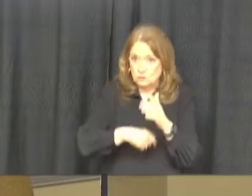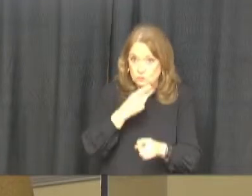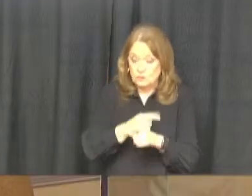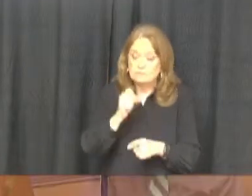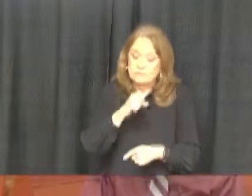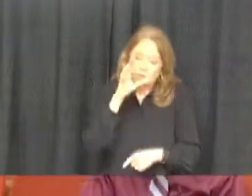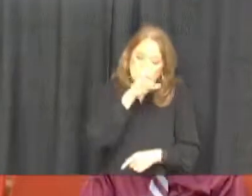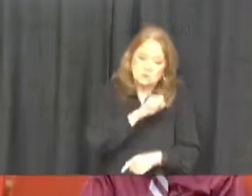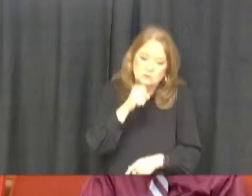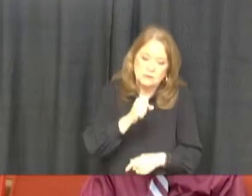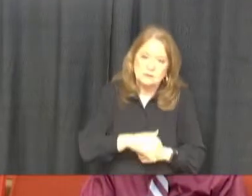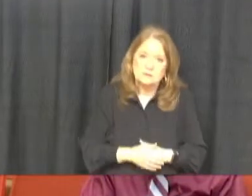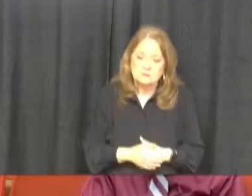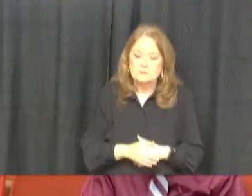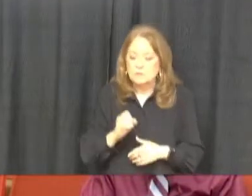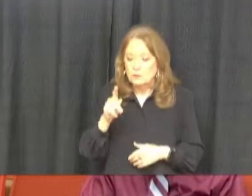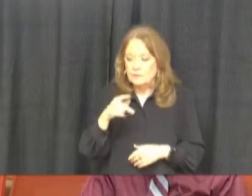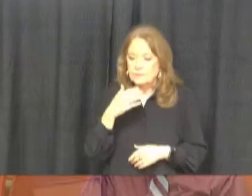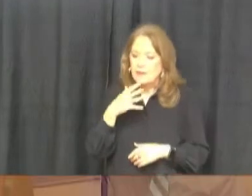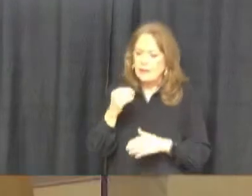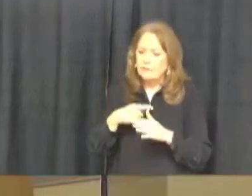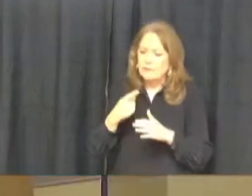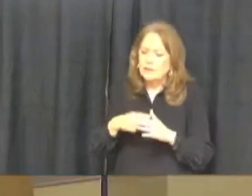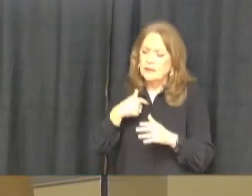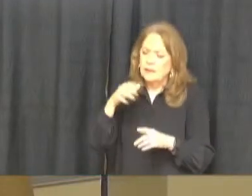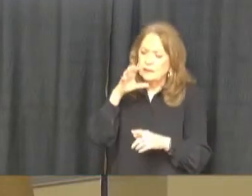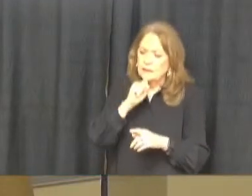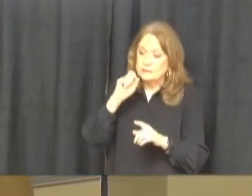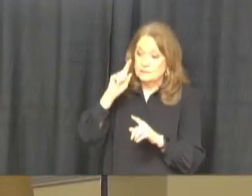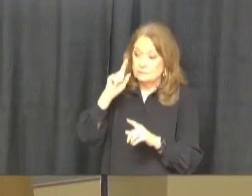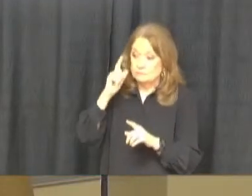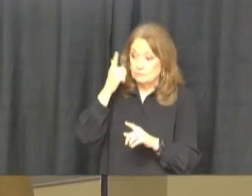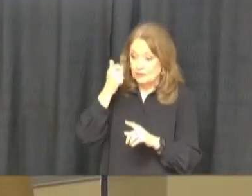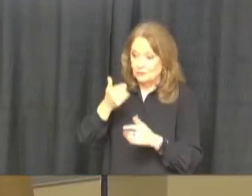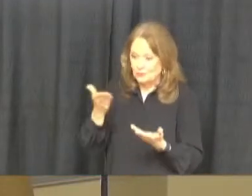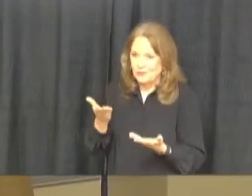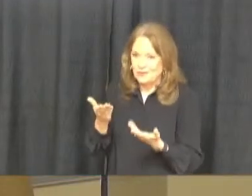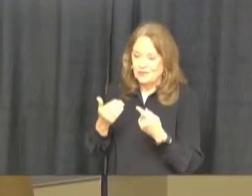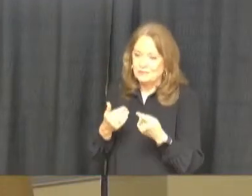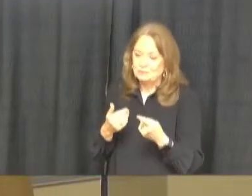I would assume, yes. Yeah. Okay, and then I guess since you're up here,